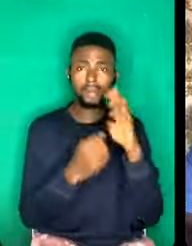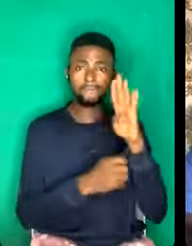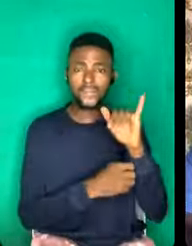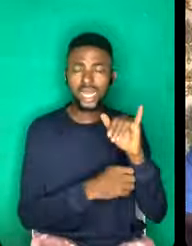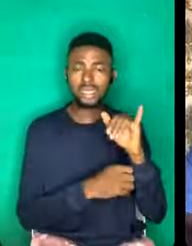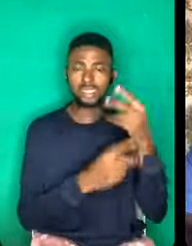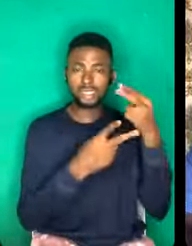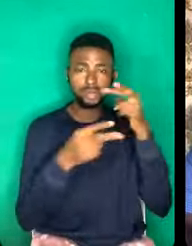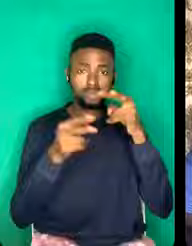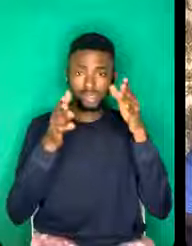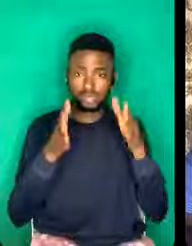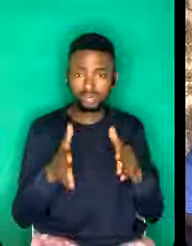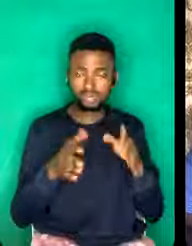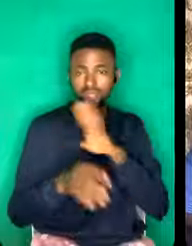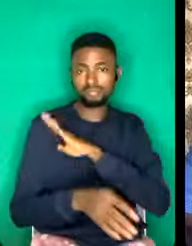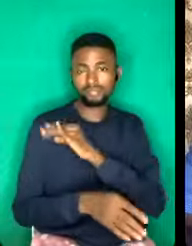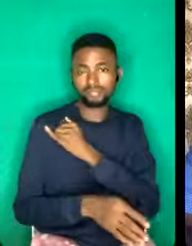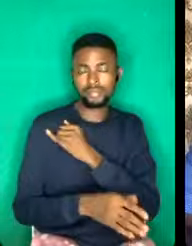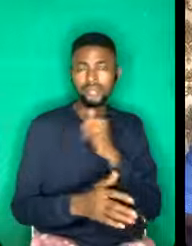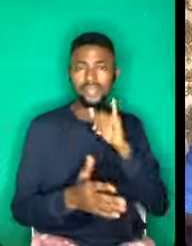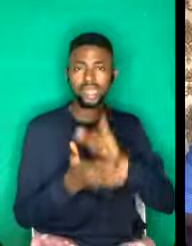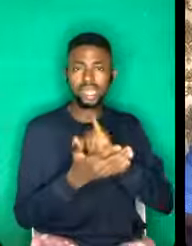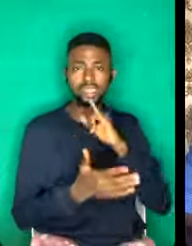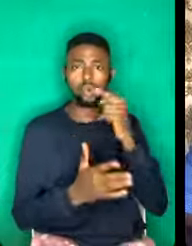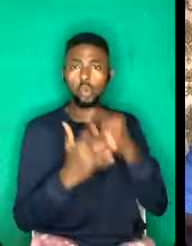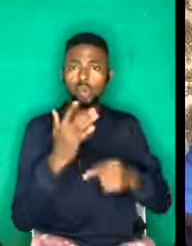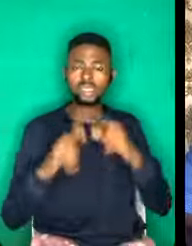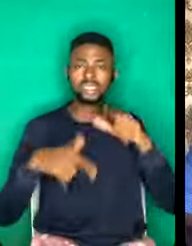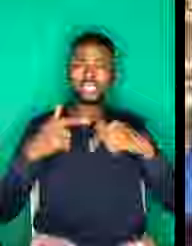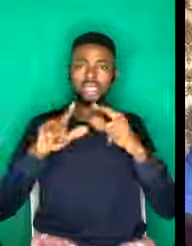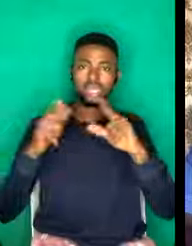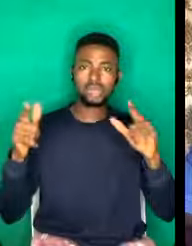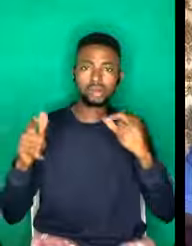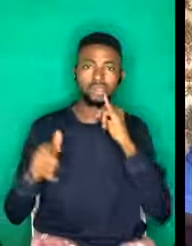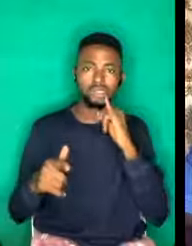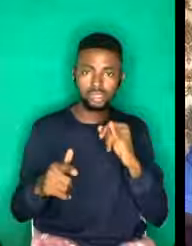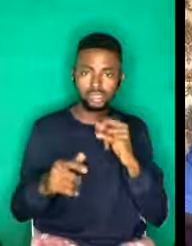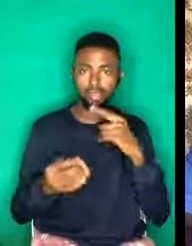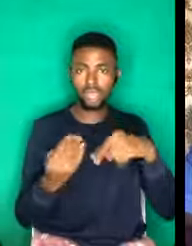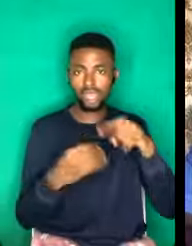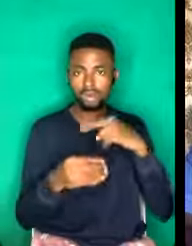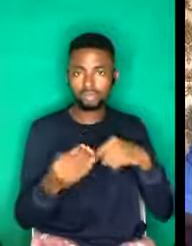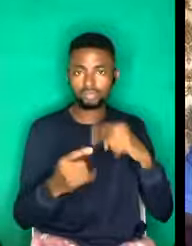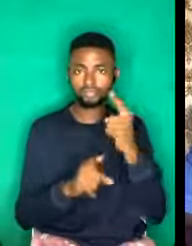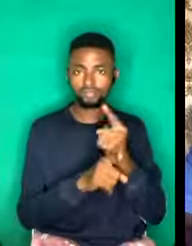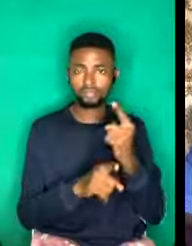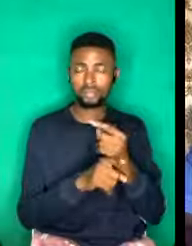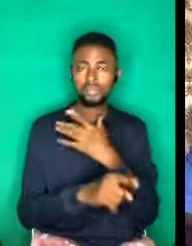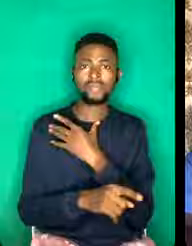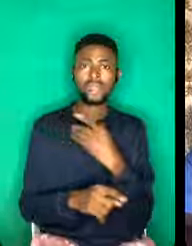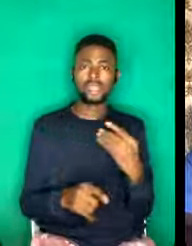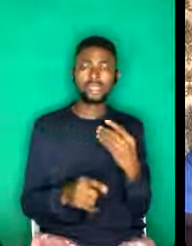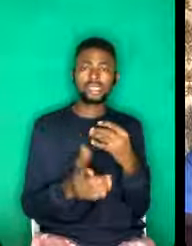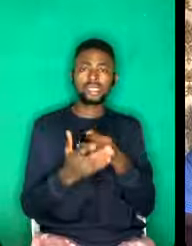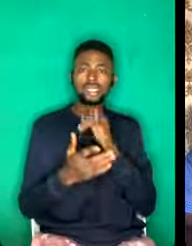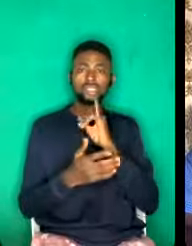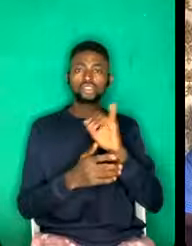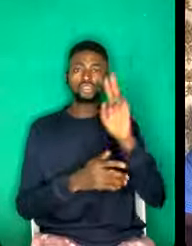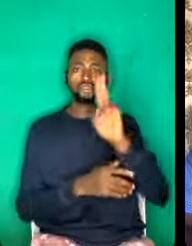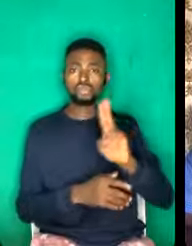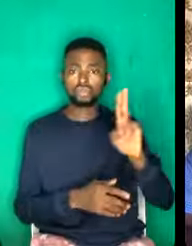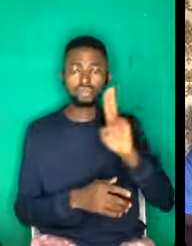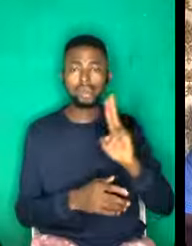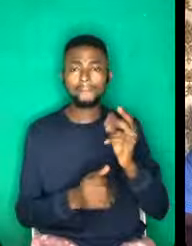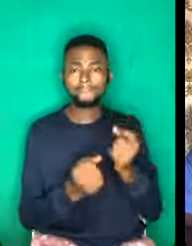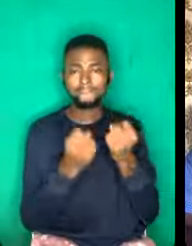Observer? That is what sign language is about. And it is often used by deaf and hard of